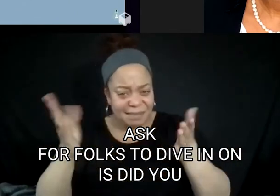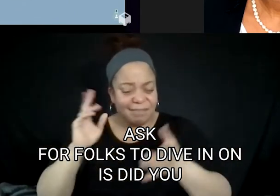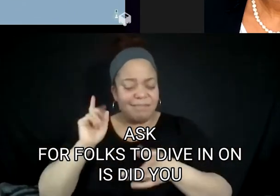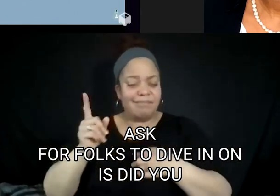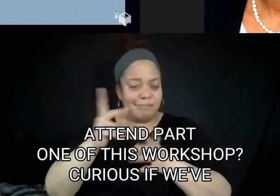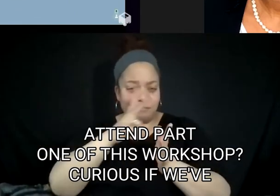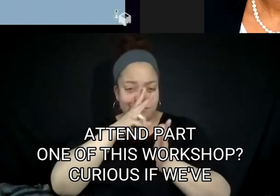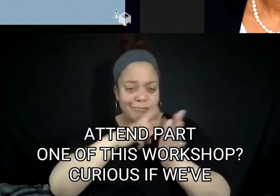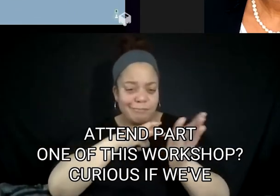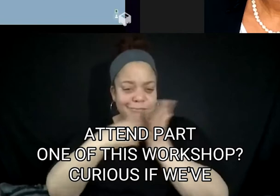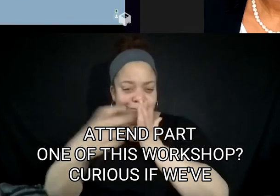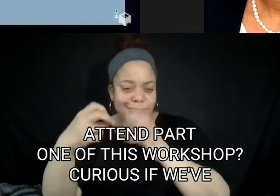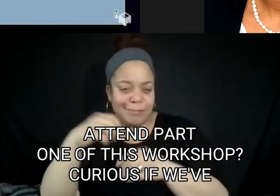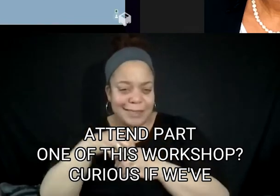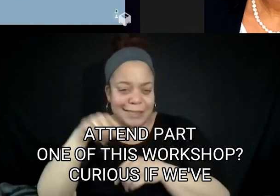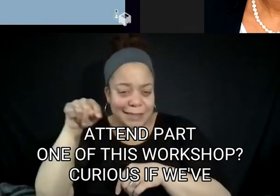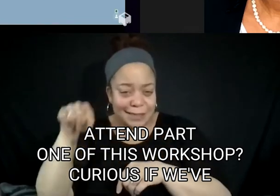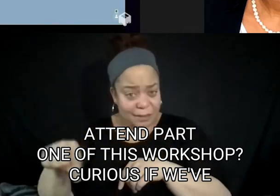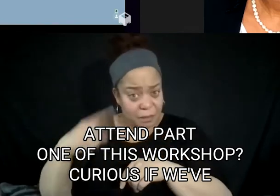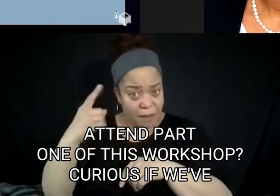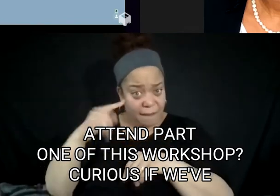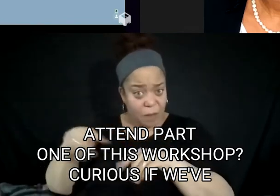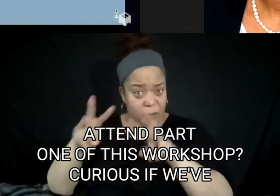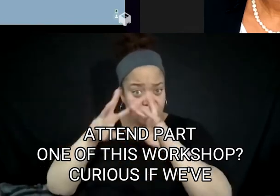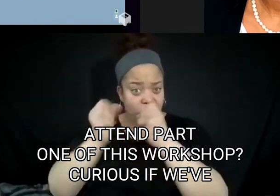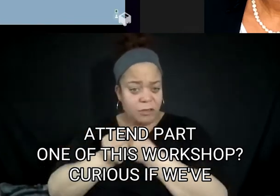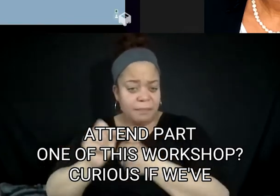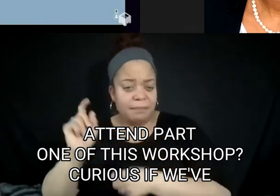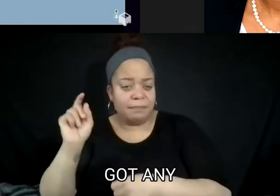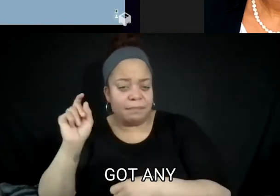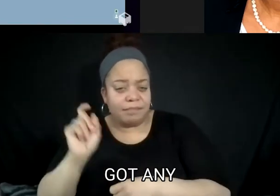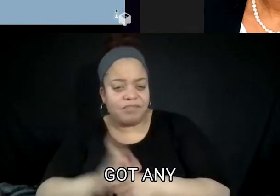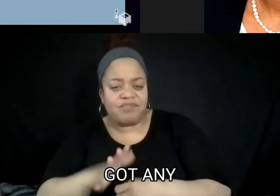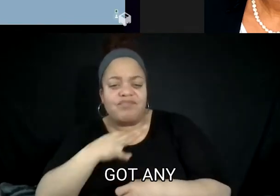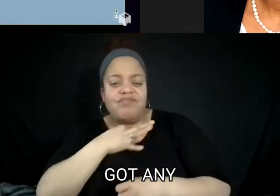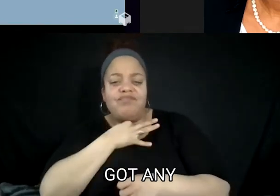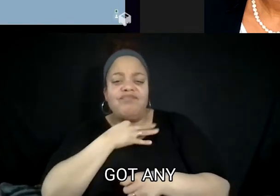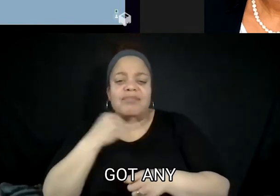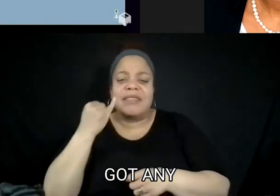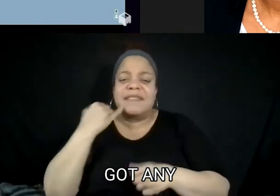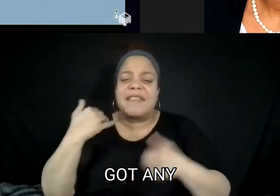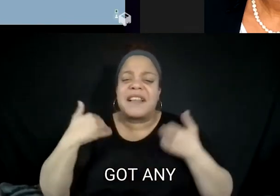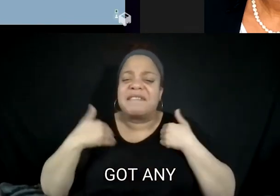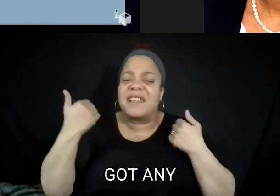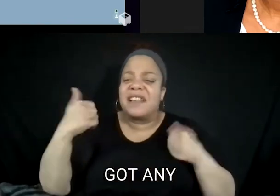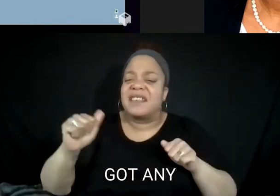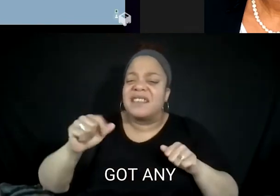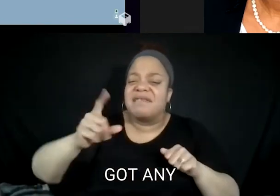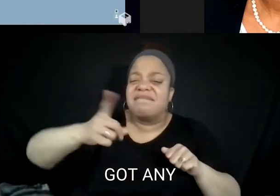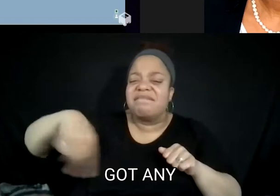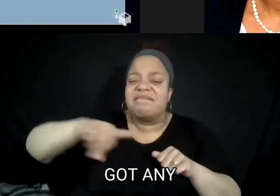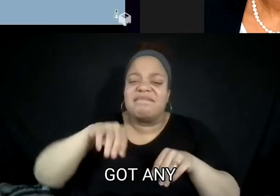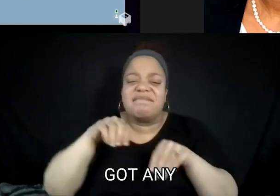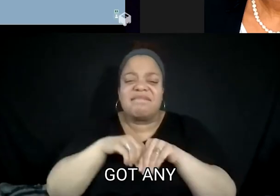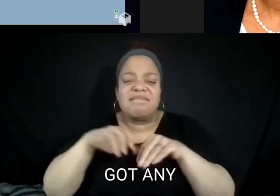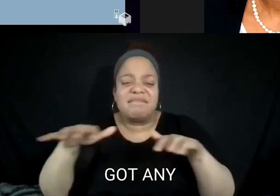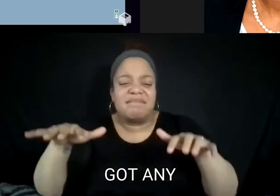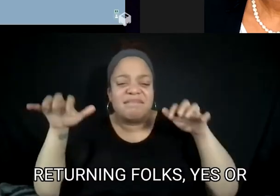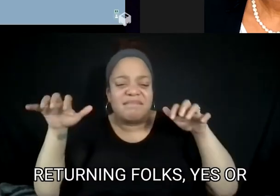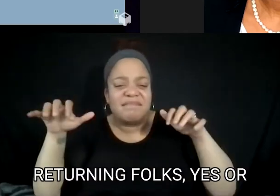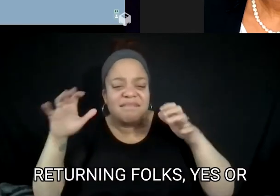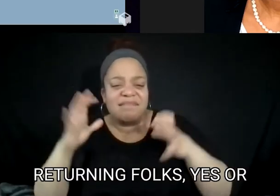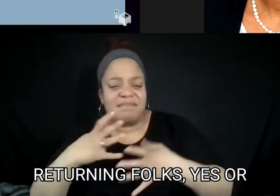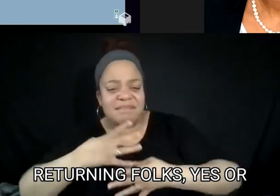folks, and yes or nah? Wow, a lot of returning folks. Cool.